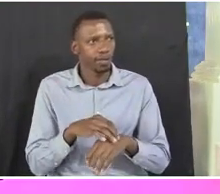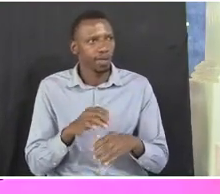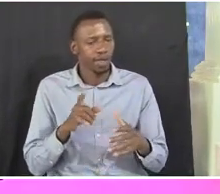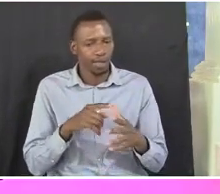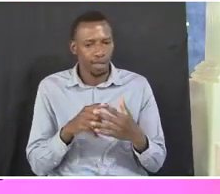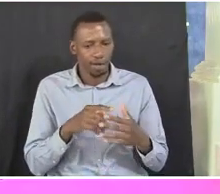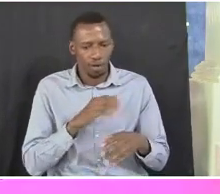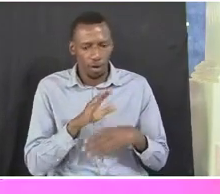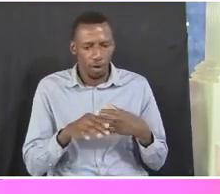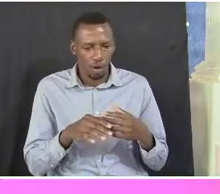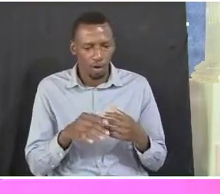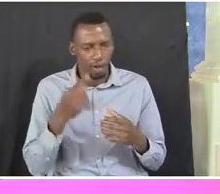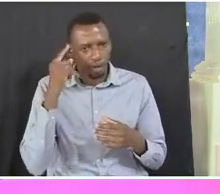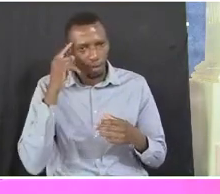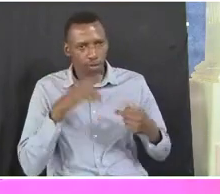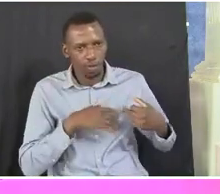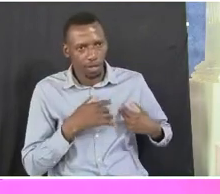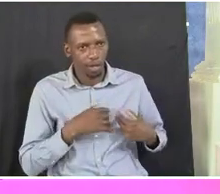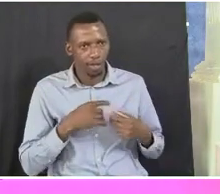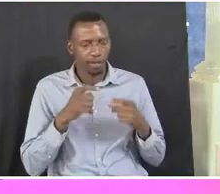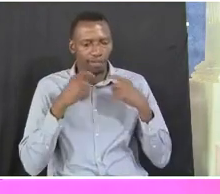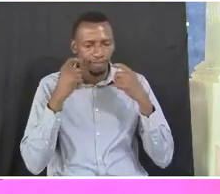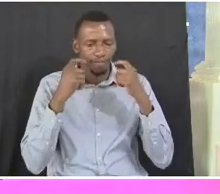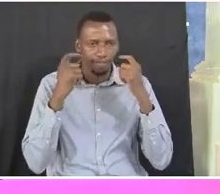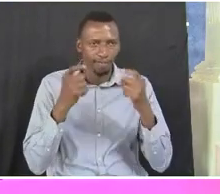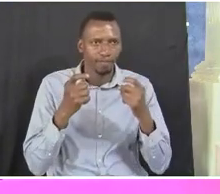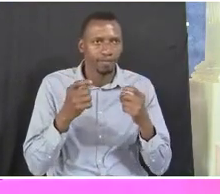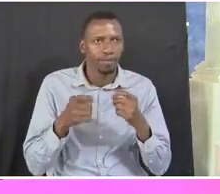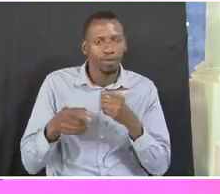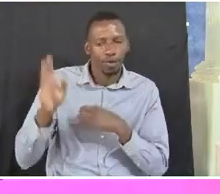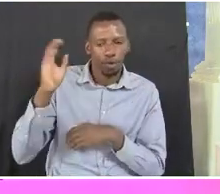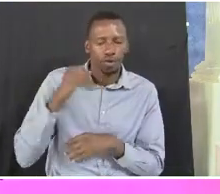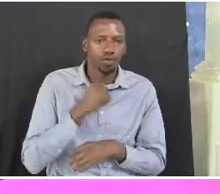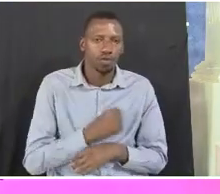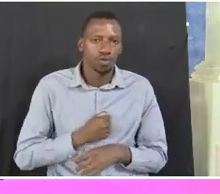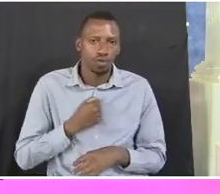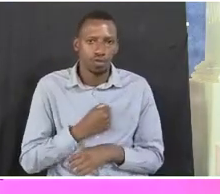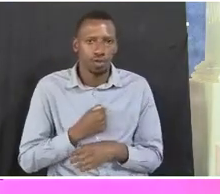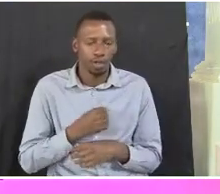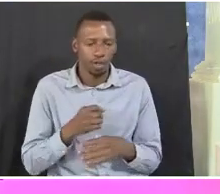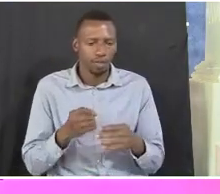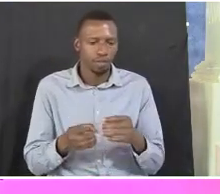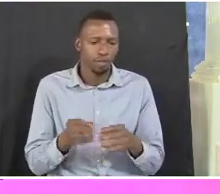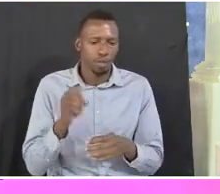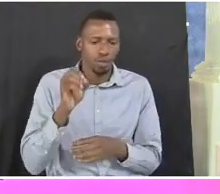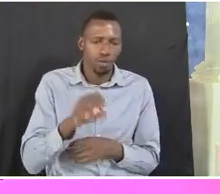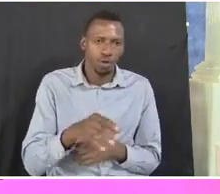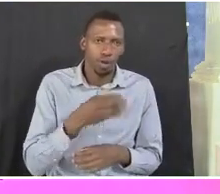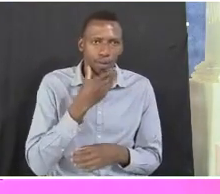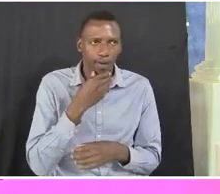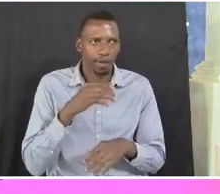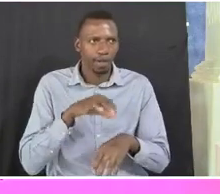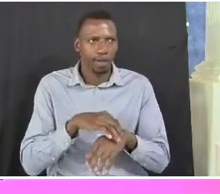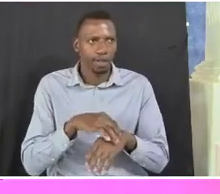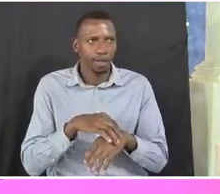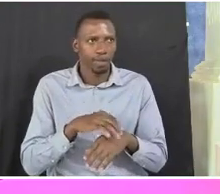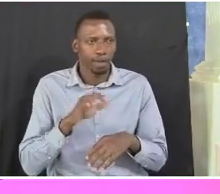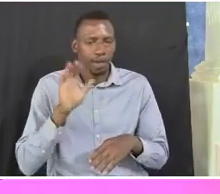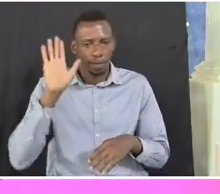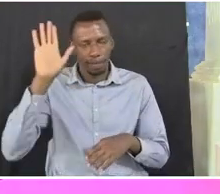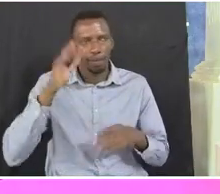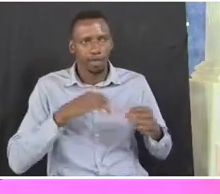evil continually. And the Lord was sorry that he had made man on earth, and he was grieved in his